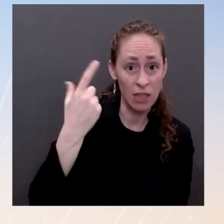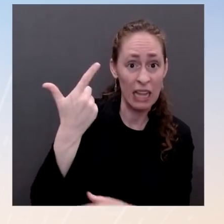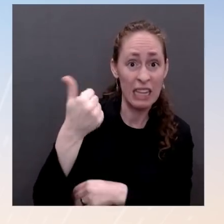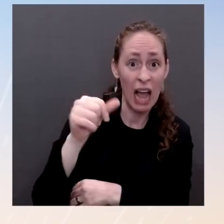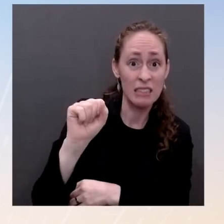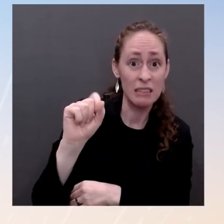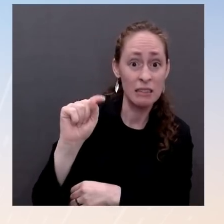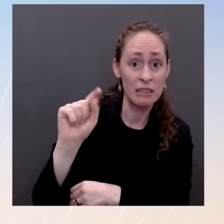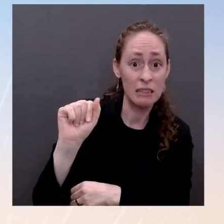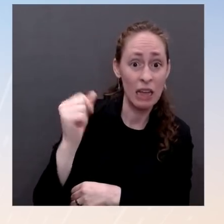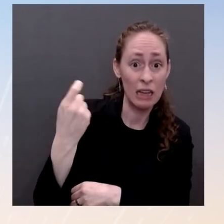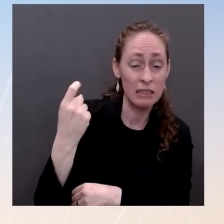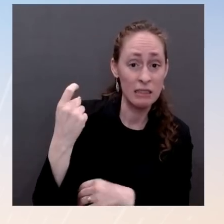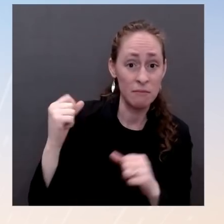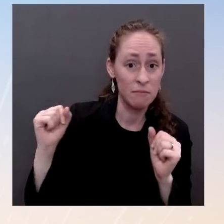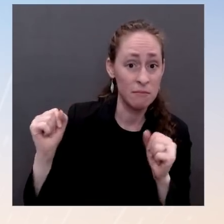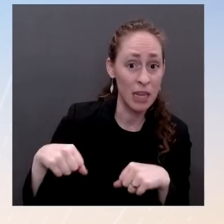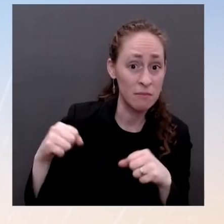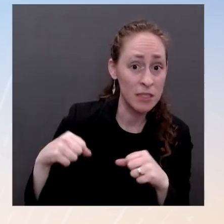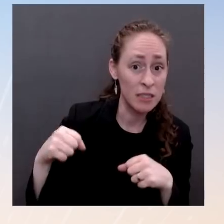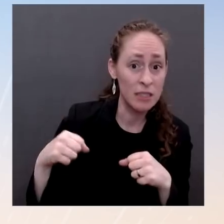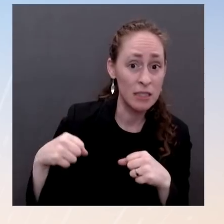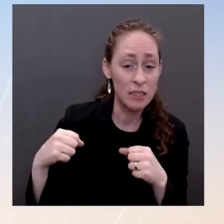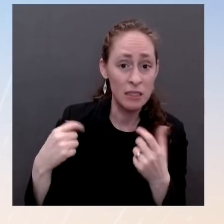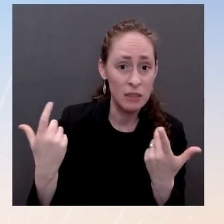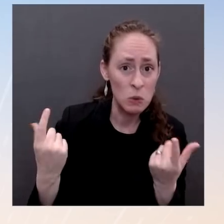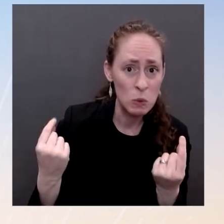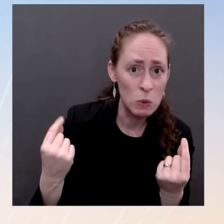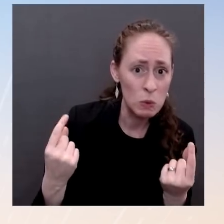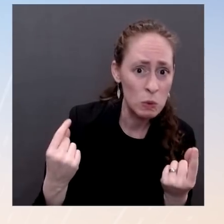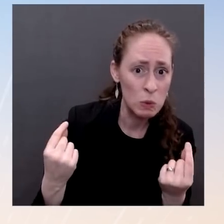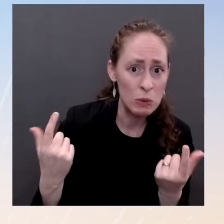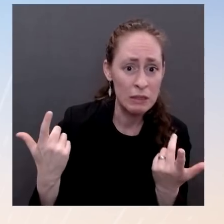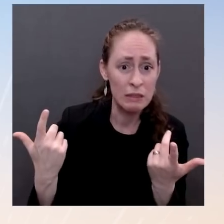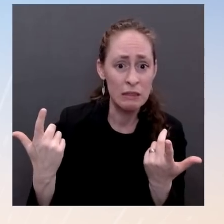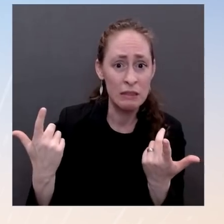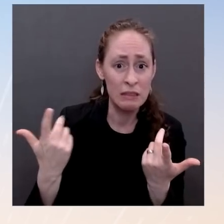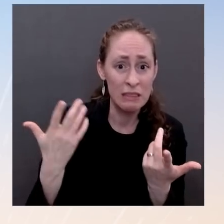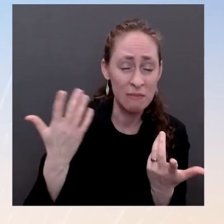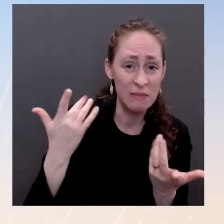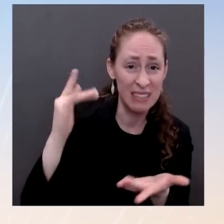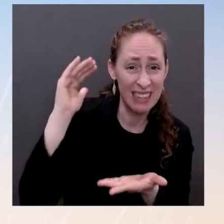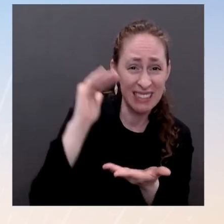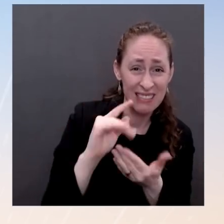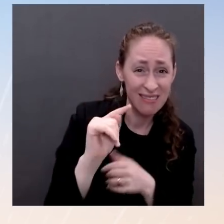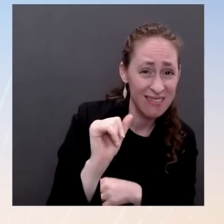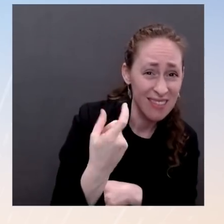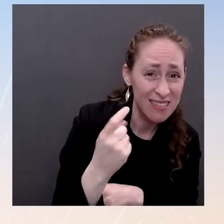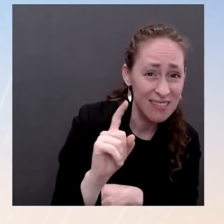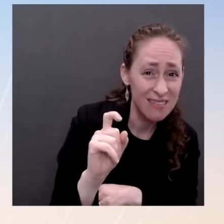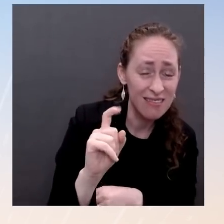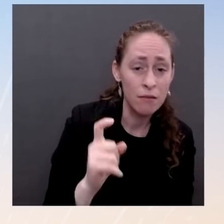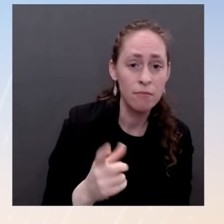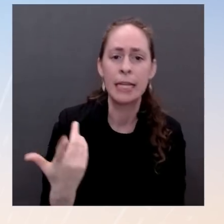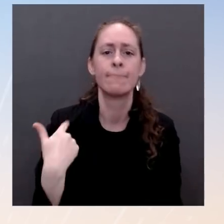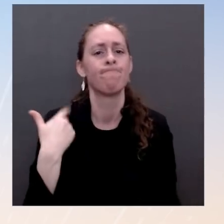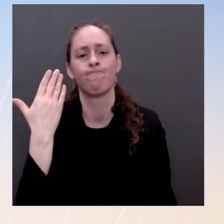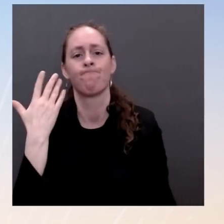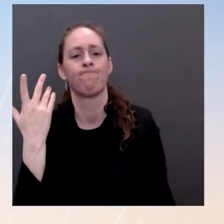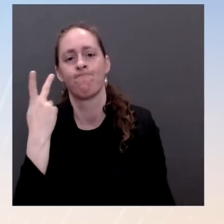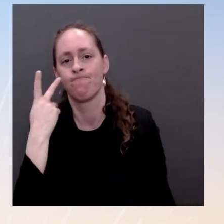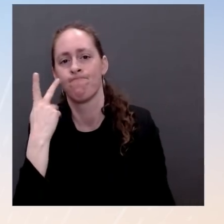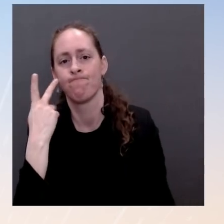options remain on the table. He said in his speech, if Russia attacks Americans in Ukraine, we will respond. Is there